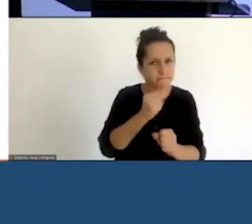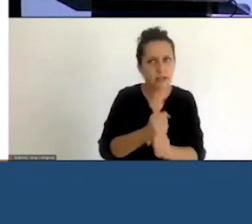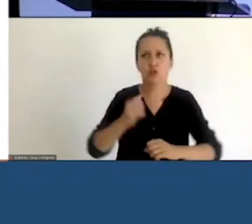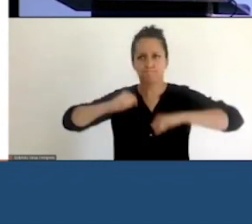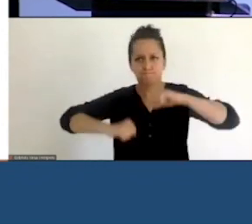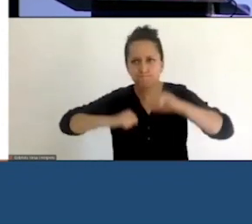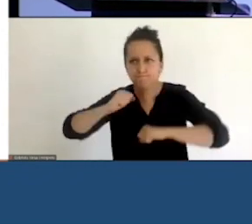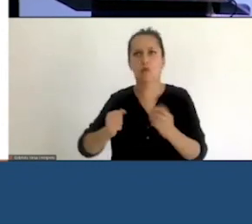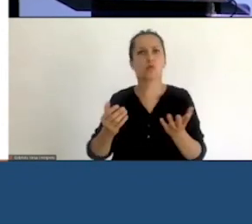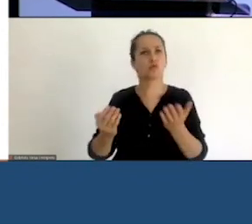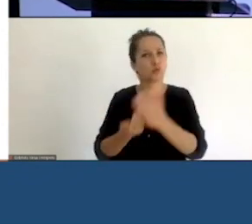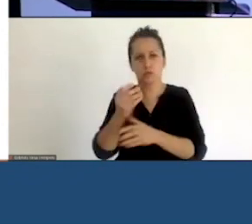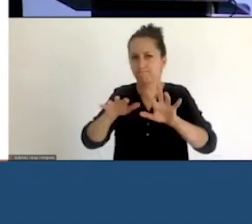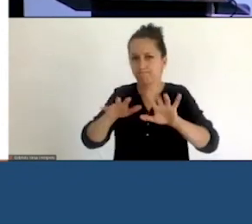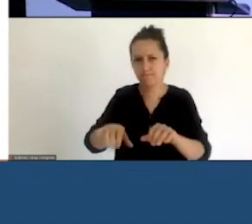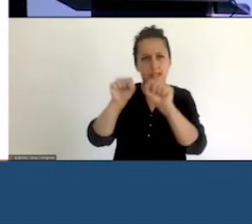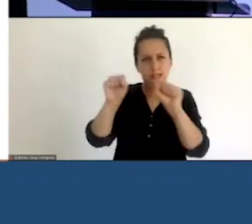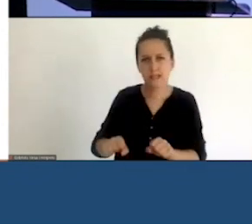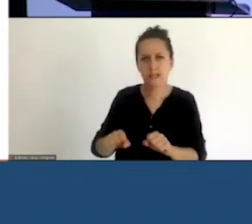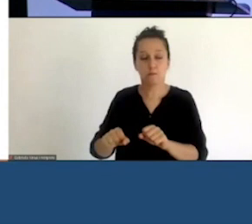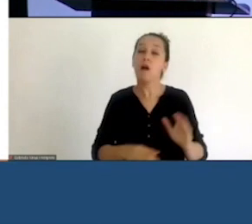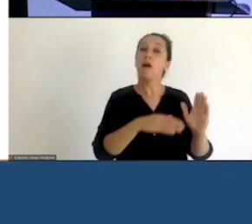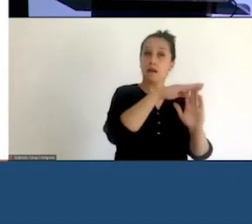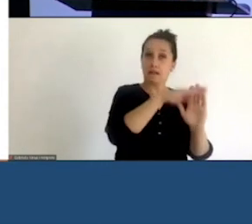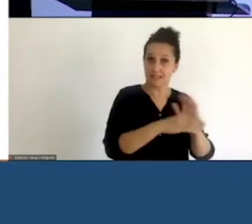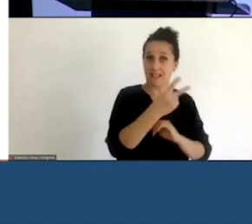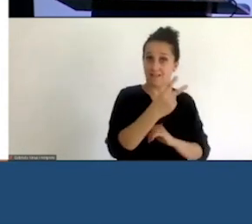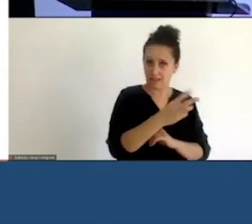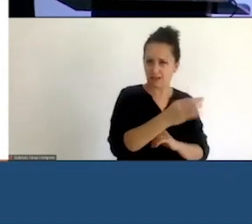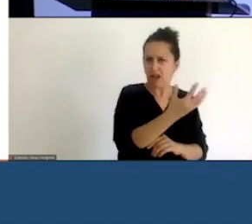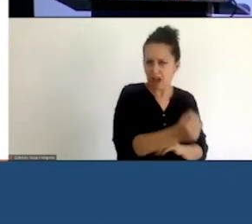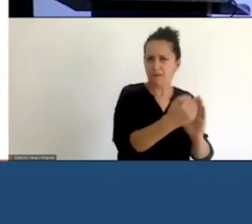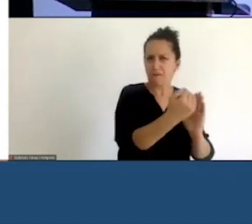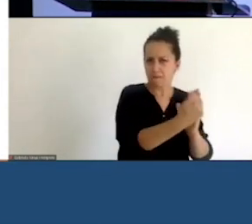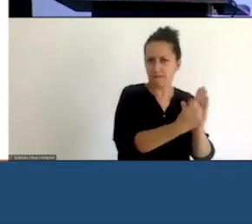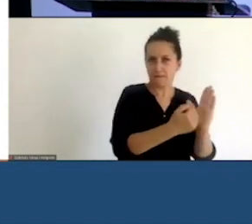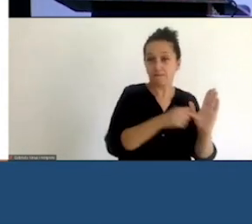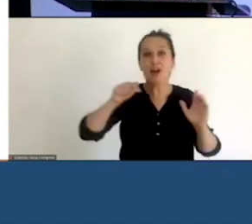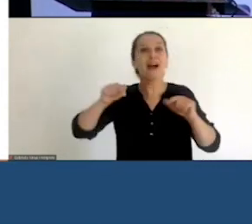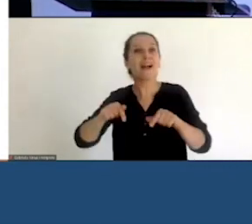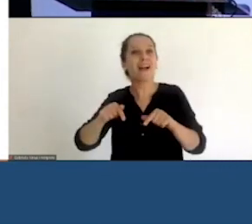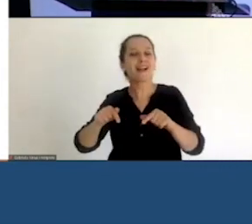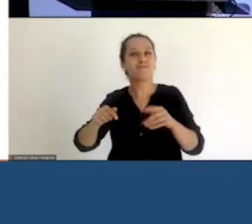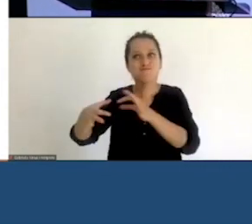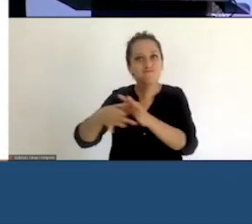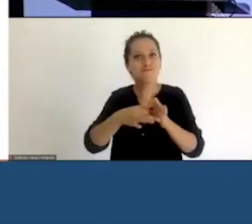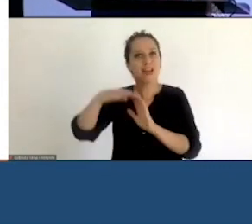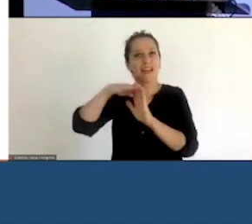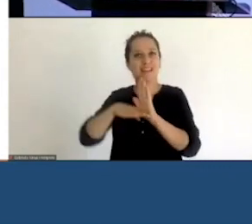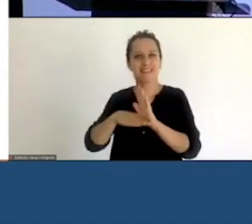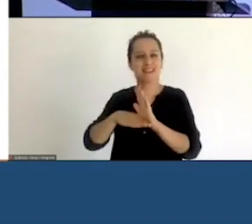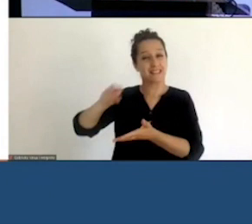productive capacities, digitalization. The 2030 agenda does too, but our common agenda presented by the Secretary